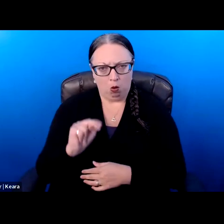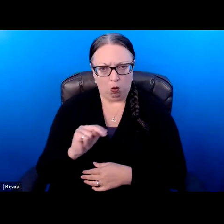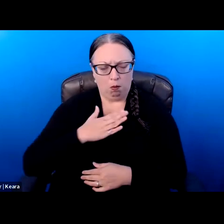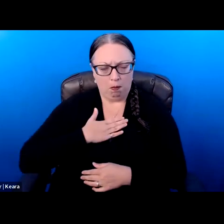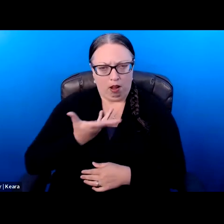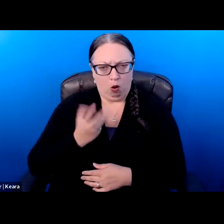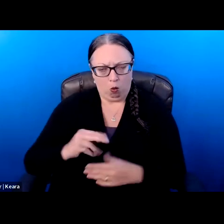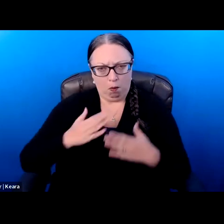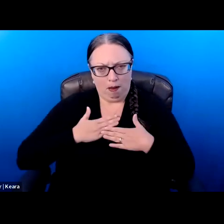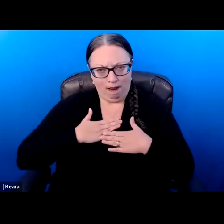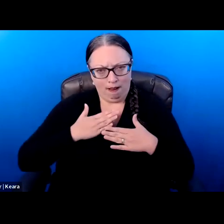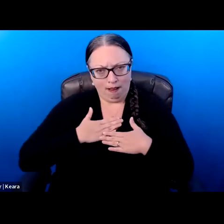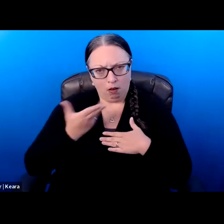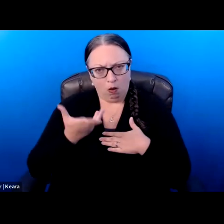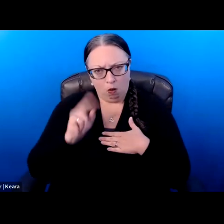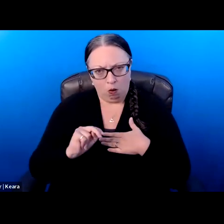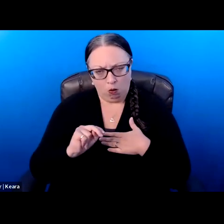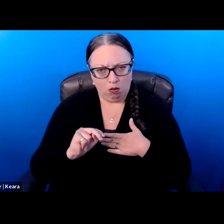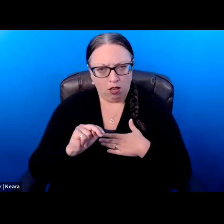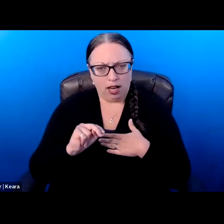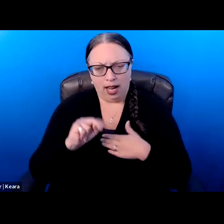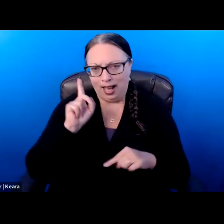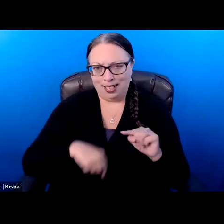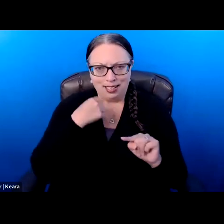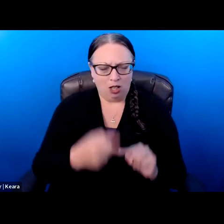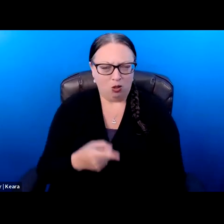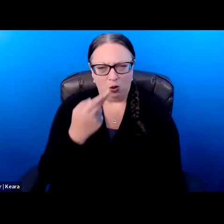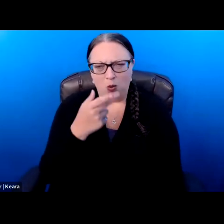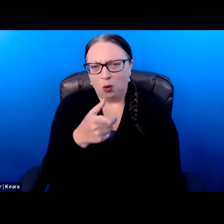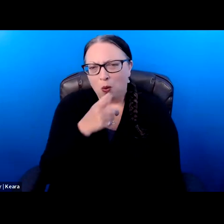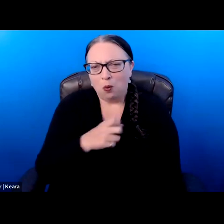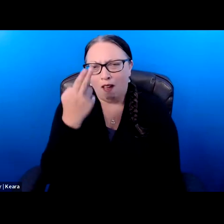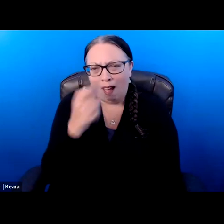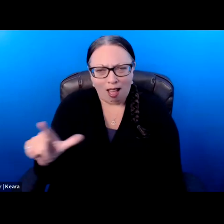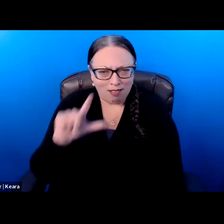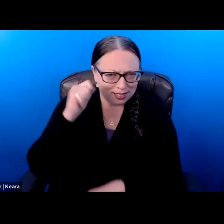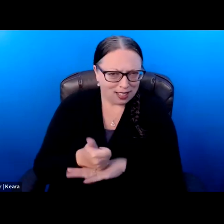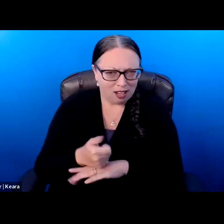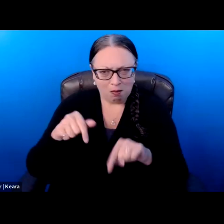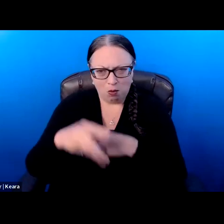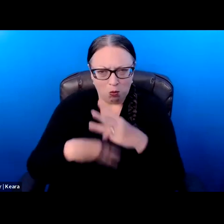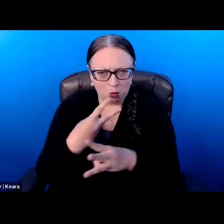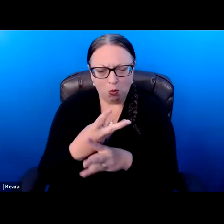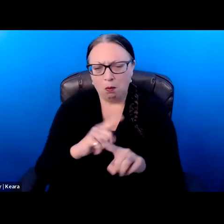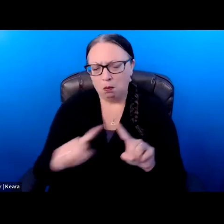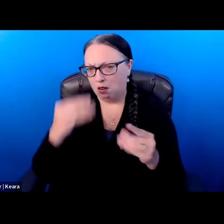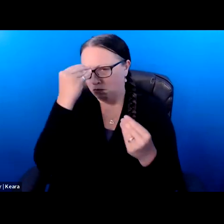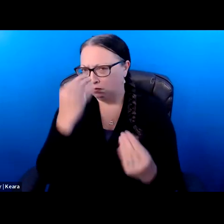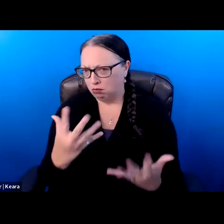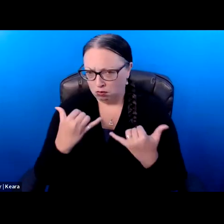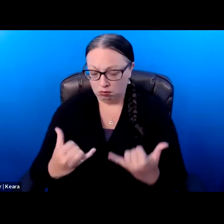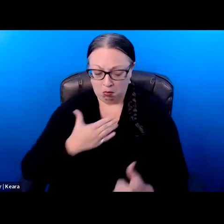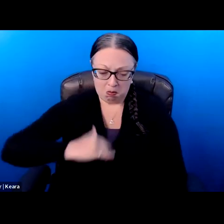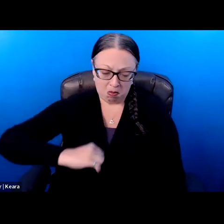my own. And I can't tell you who the hell set things up like this, but I can tell you now that my resistance,